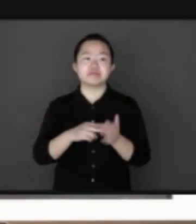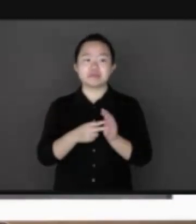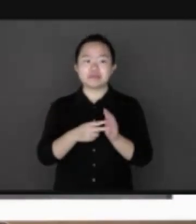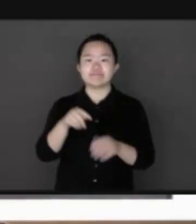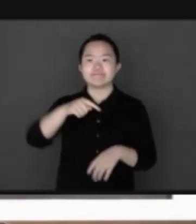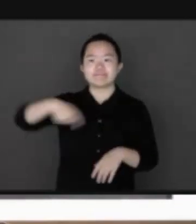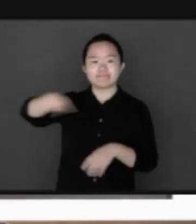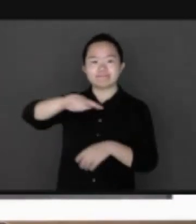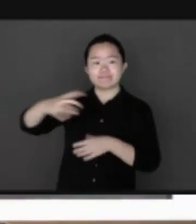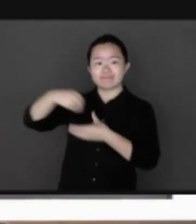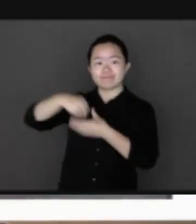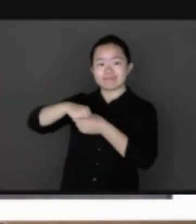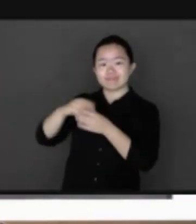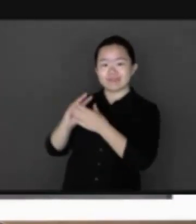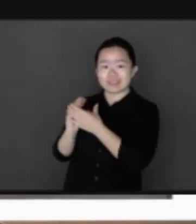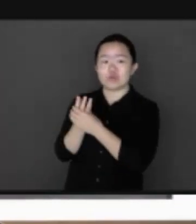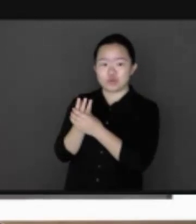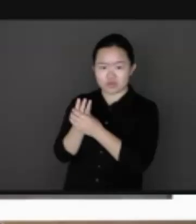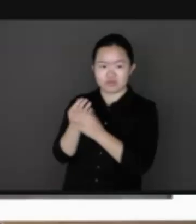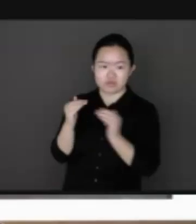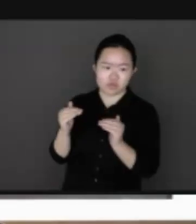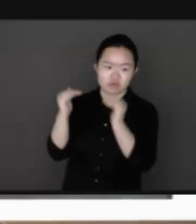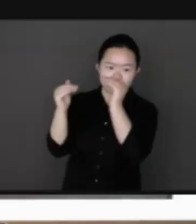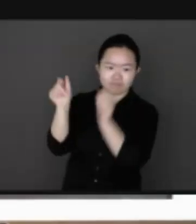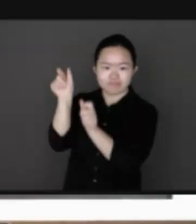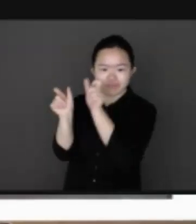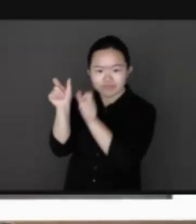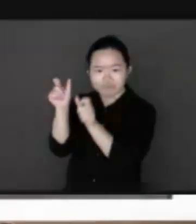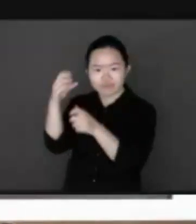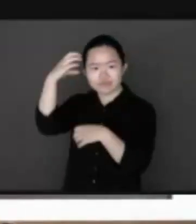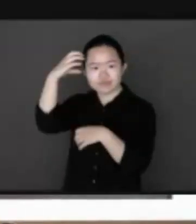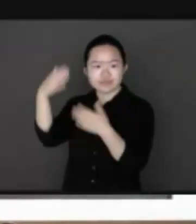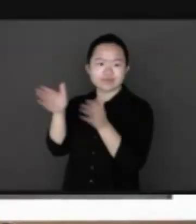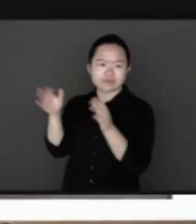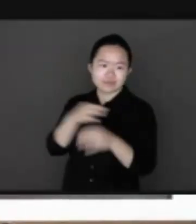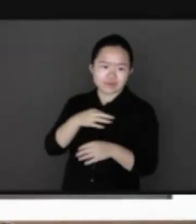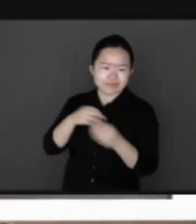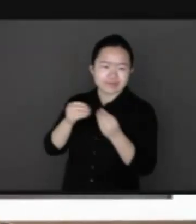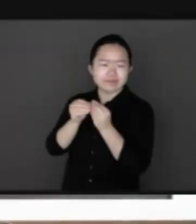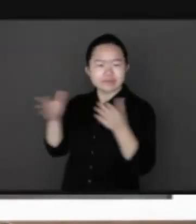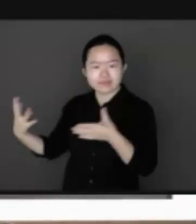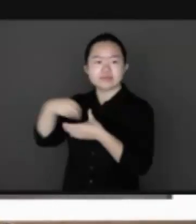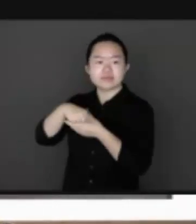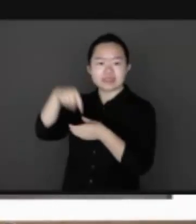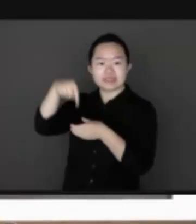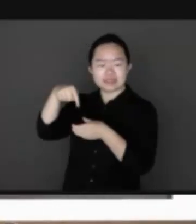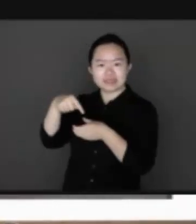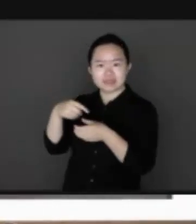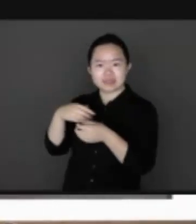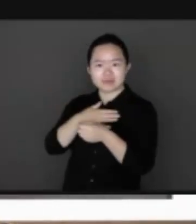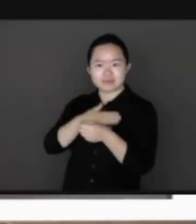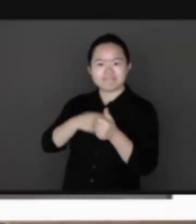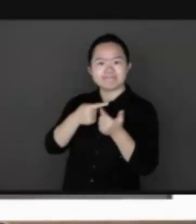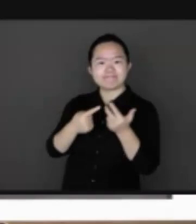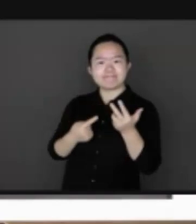time. We hear from many monitoring agencies, of course, but also the public sector bodies and all the subject matter experts and members